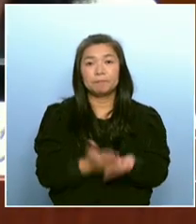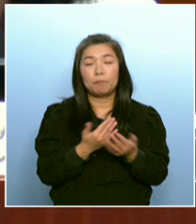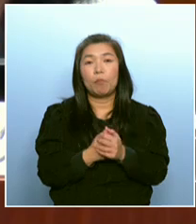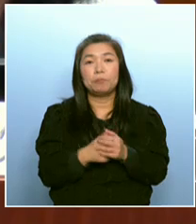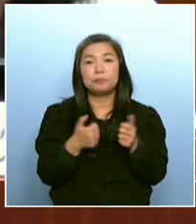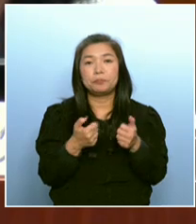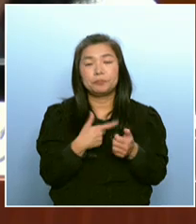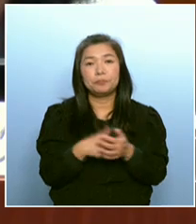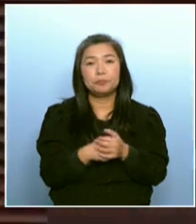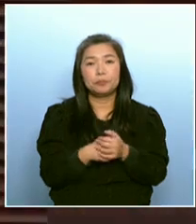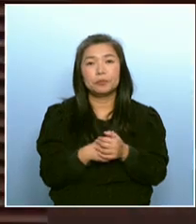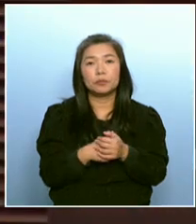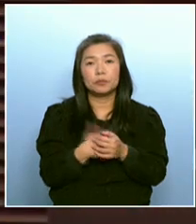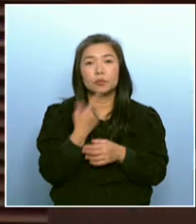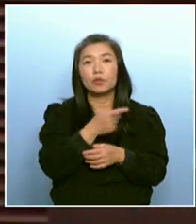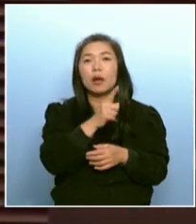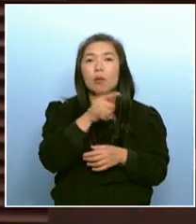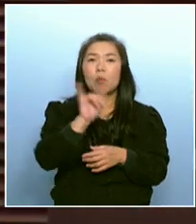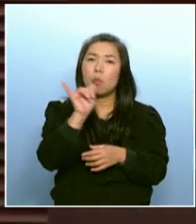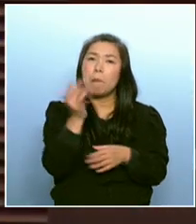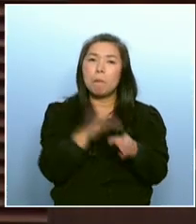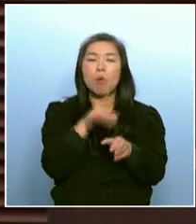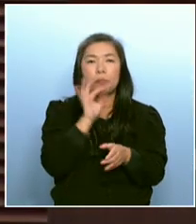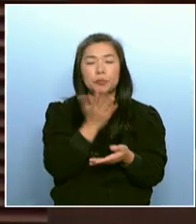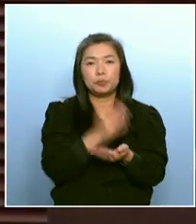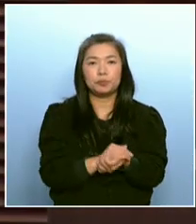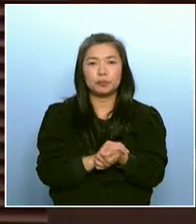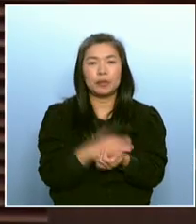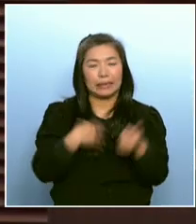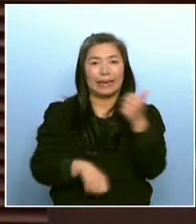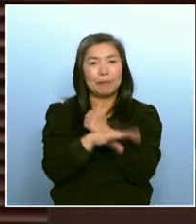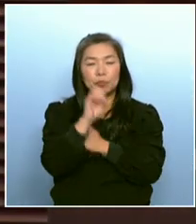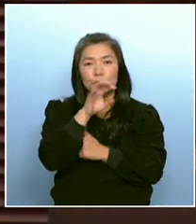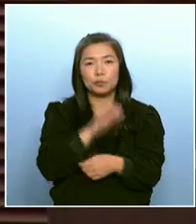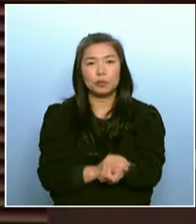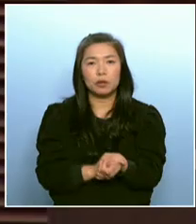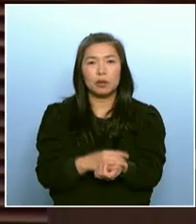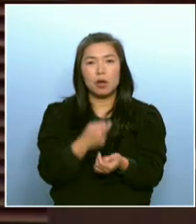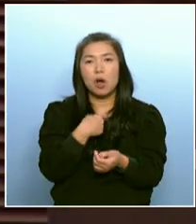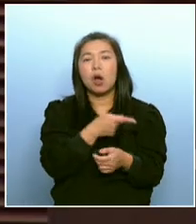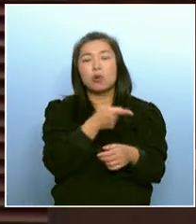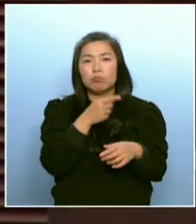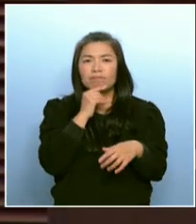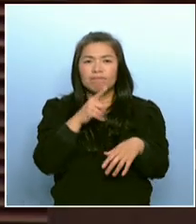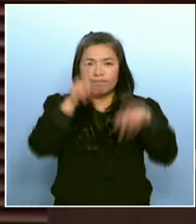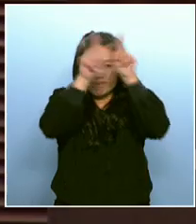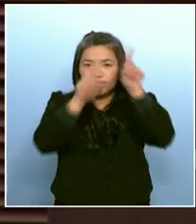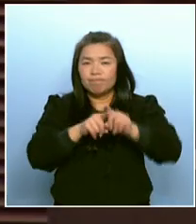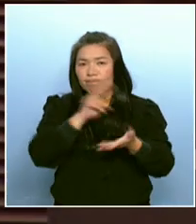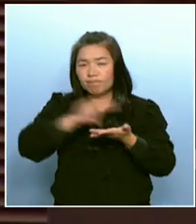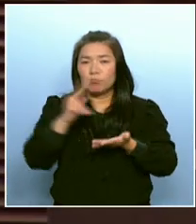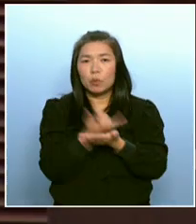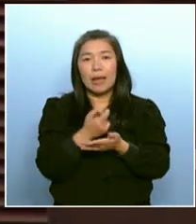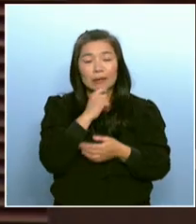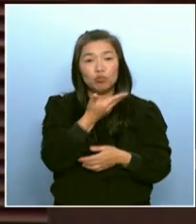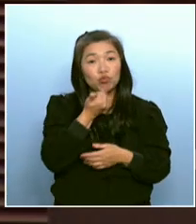deploying more manpower to deal with the standardized care need assessment? And the Secretary. Now, on the